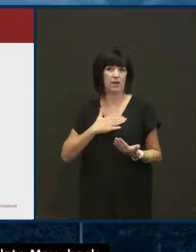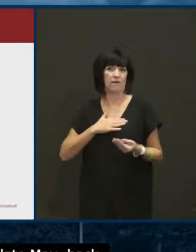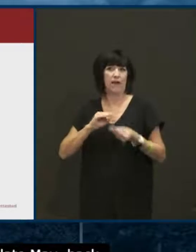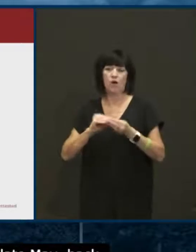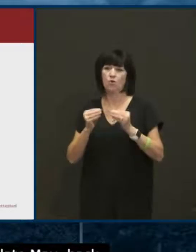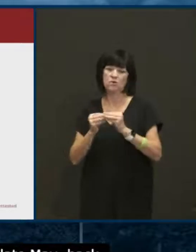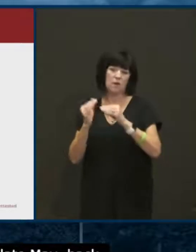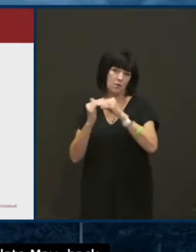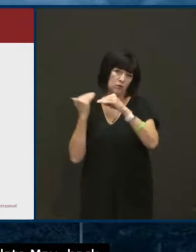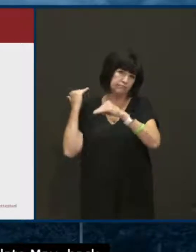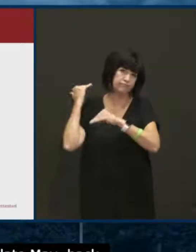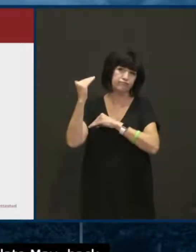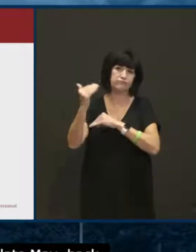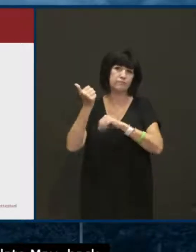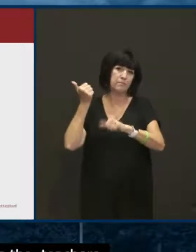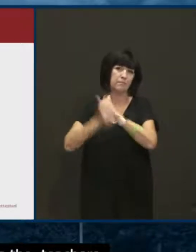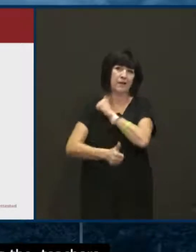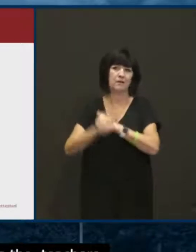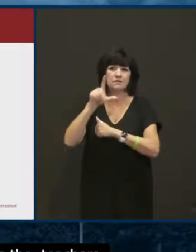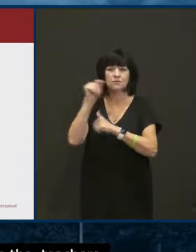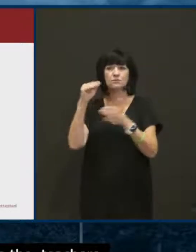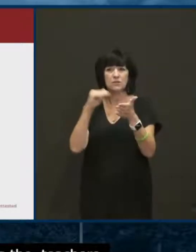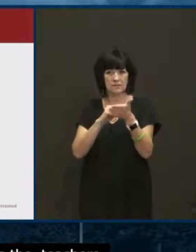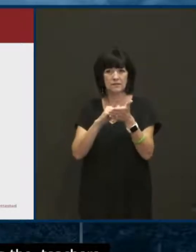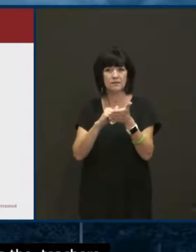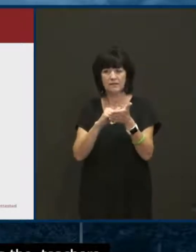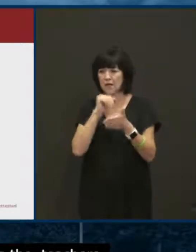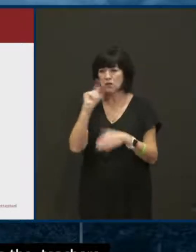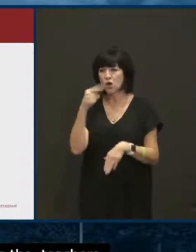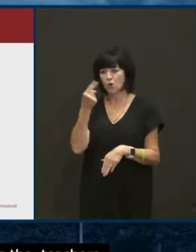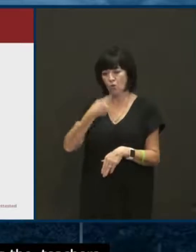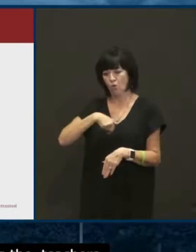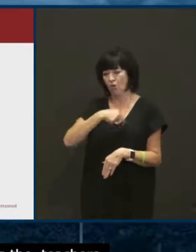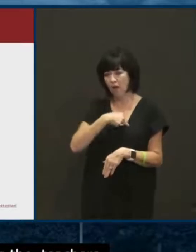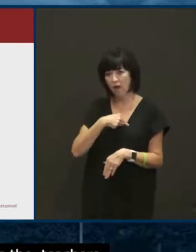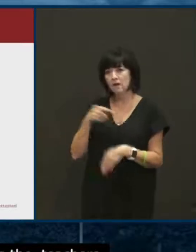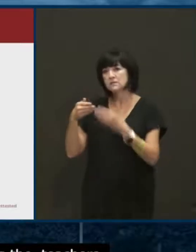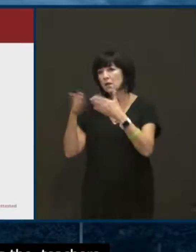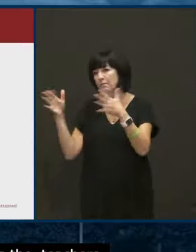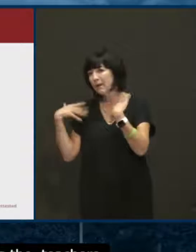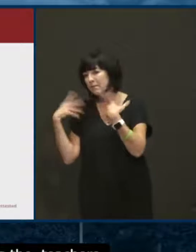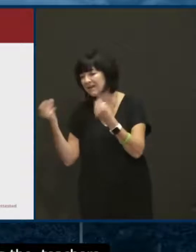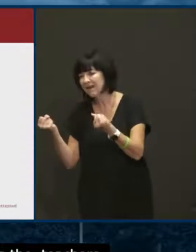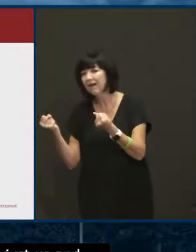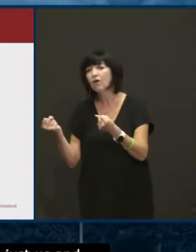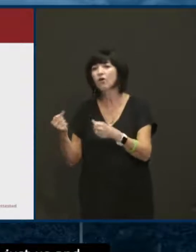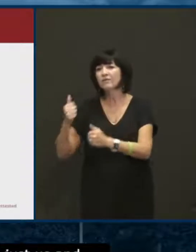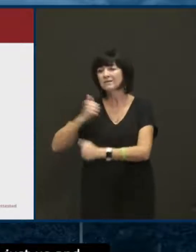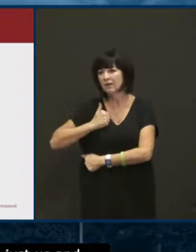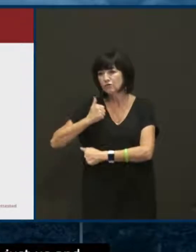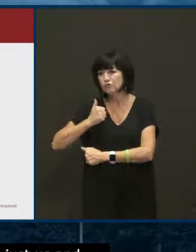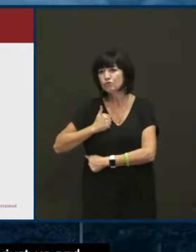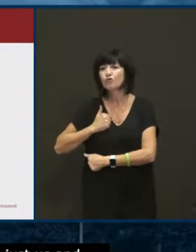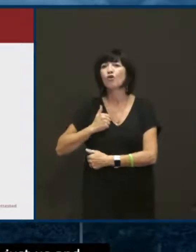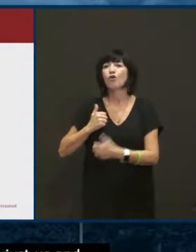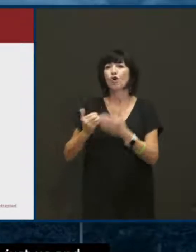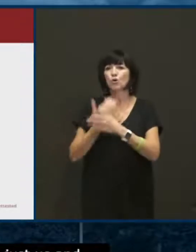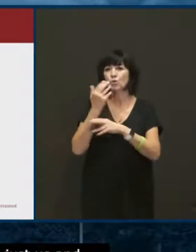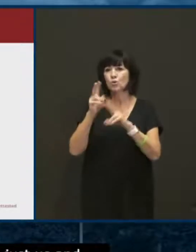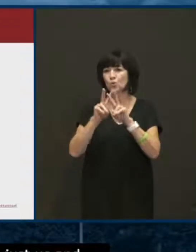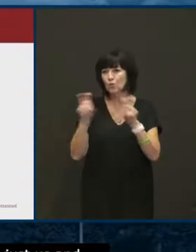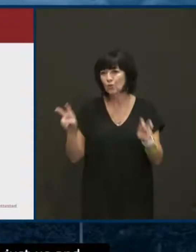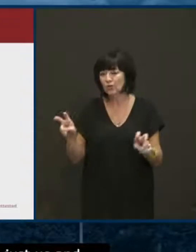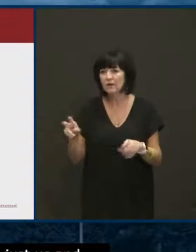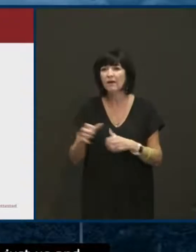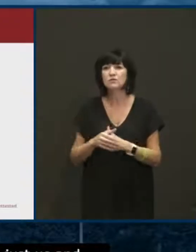that number. And it's not just us, it's public health, it's the National Guard, Newcastle County partnership, it's our, the